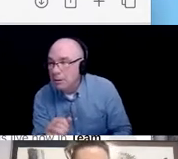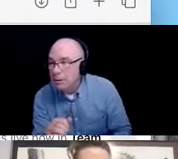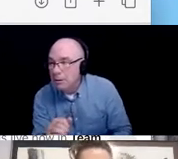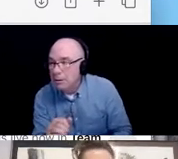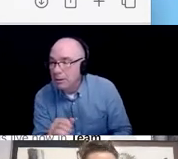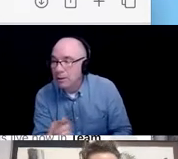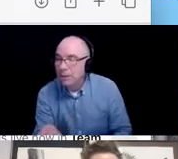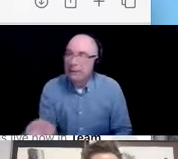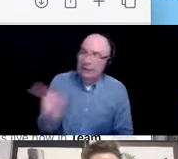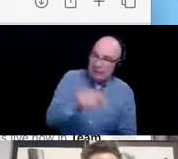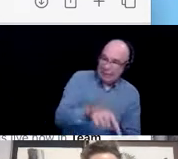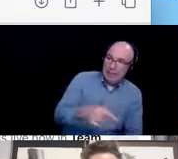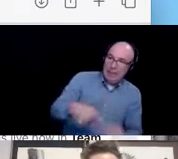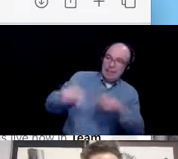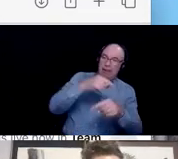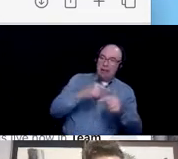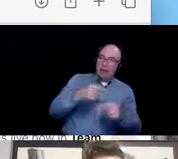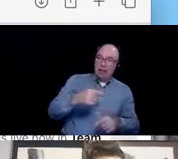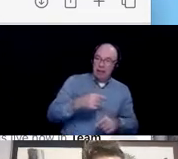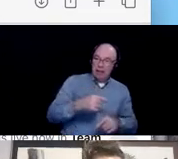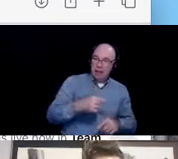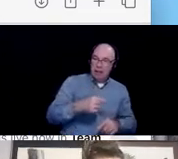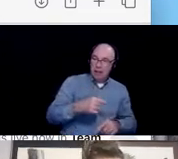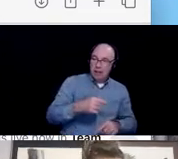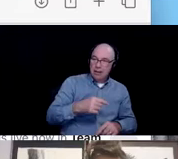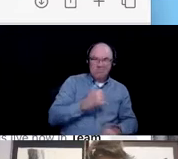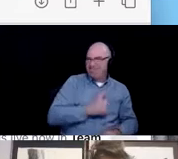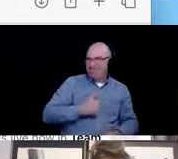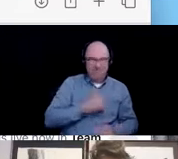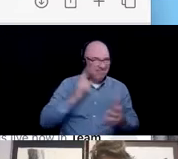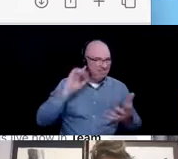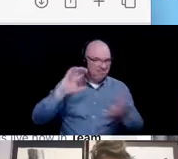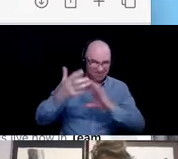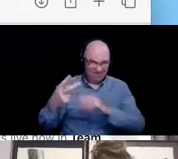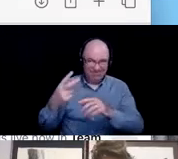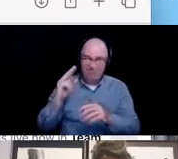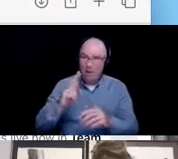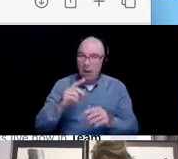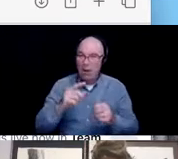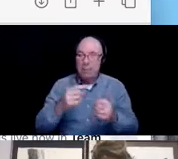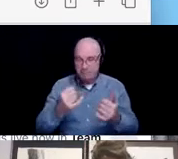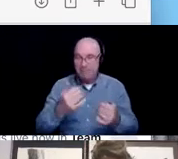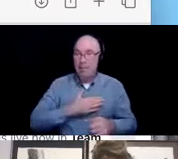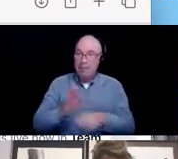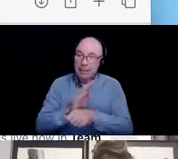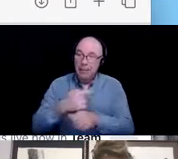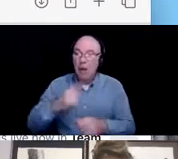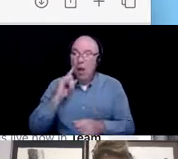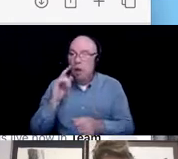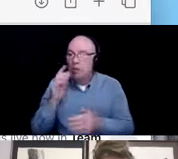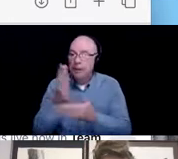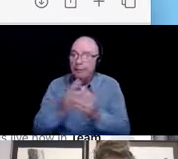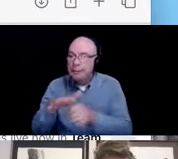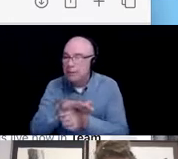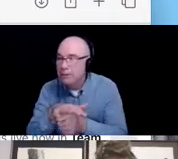like I needed to improve on. What did I do? My business. I looked at areas that felt like